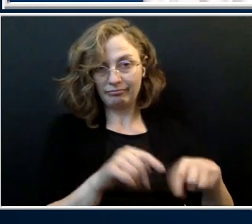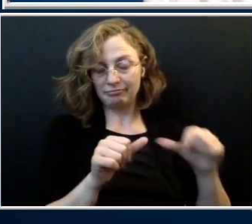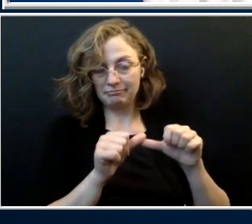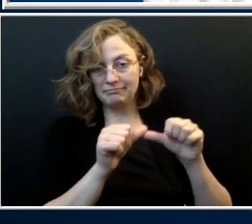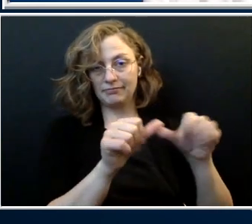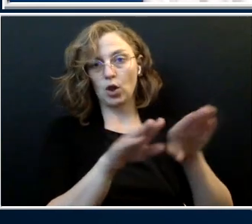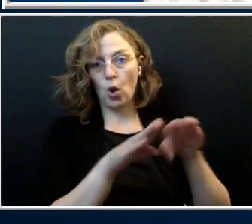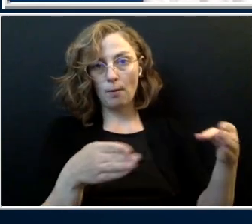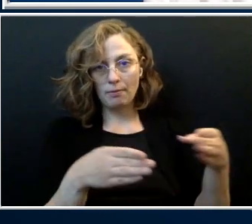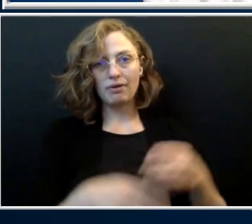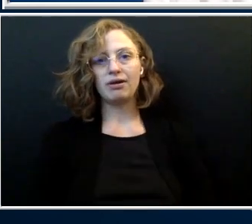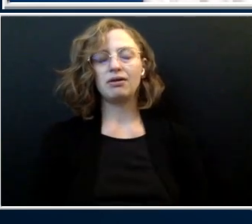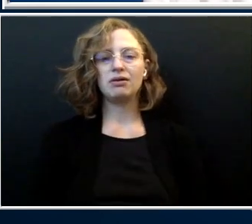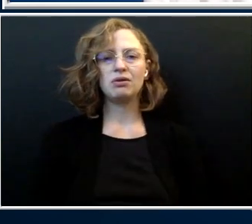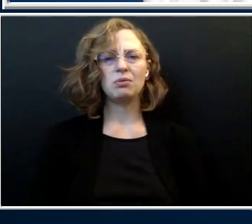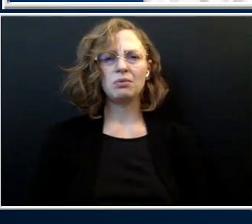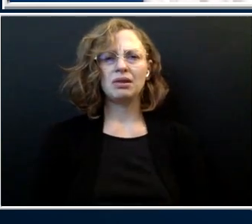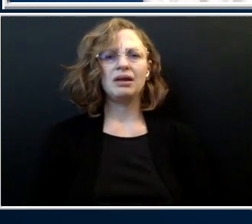equity-backed